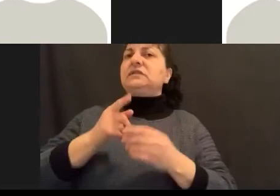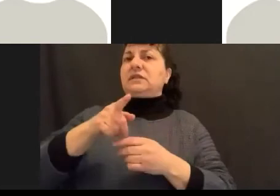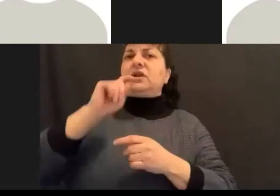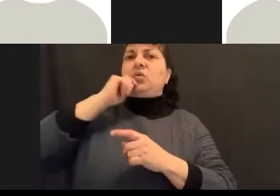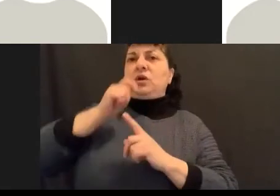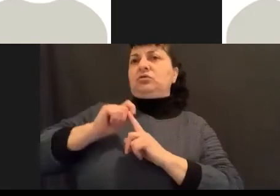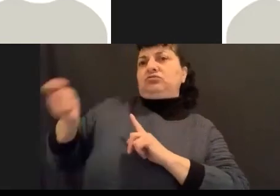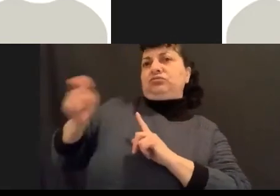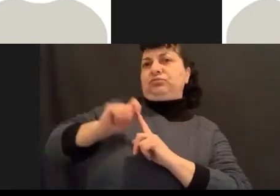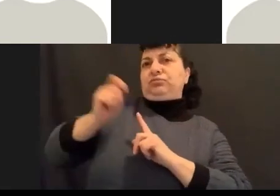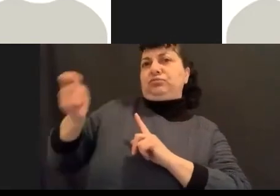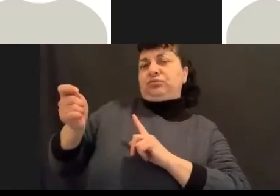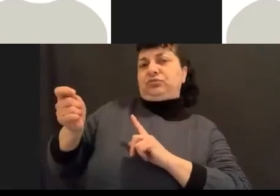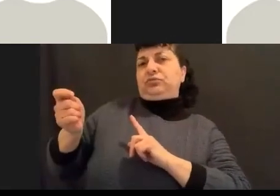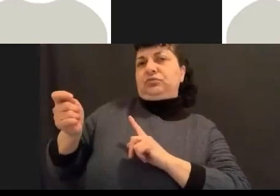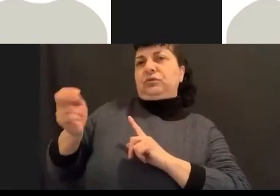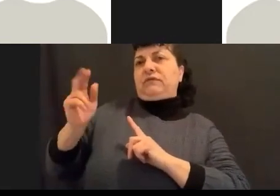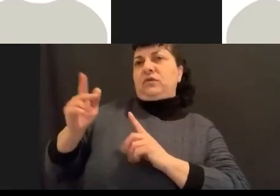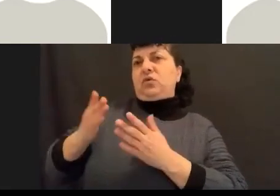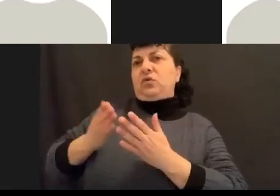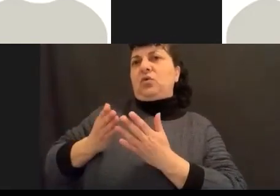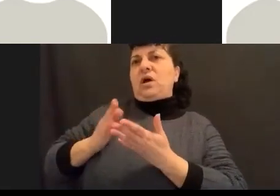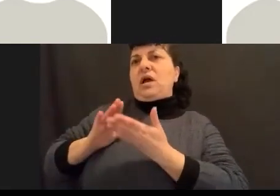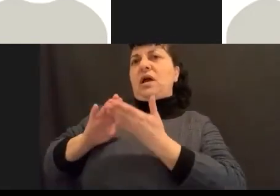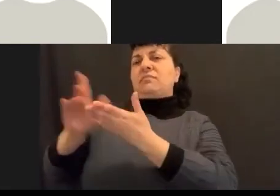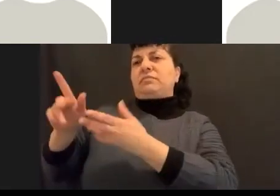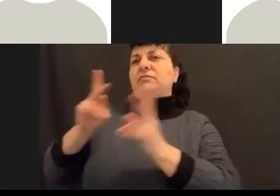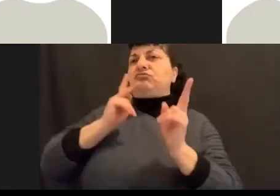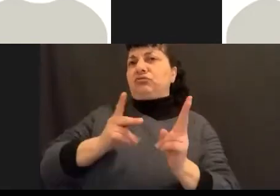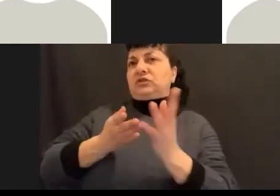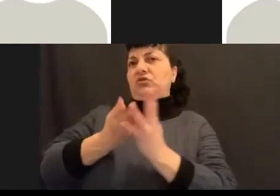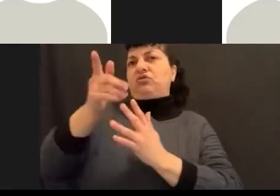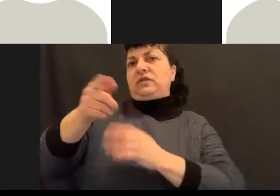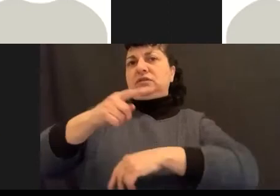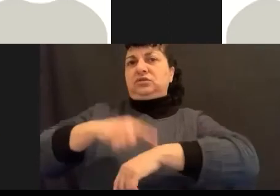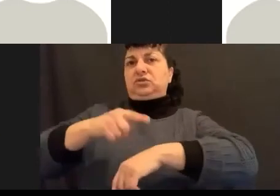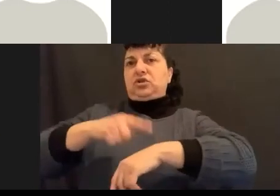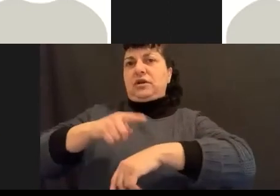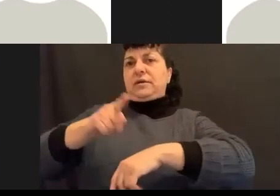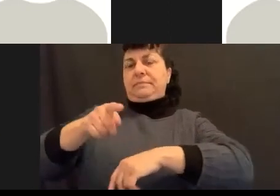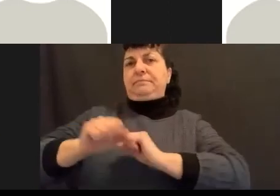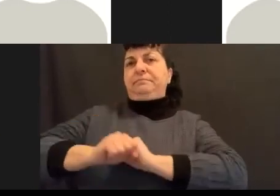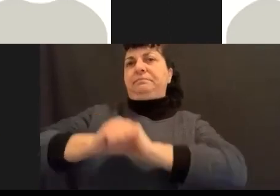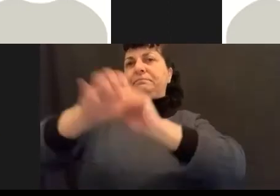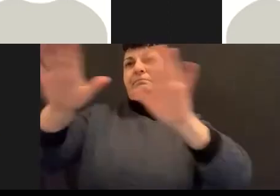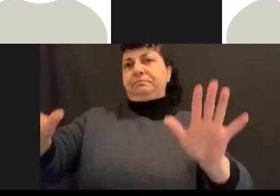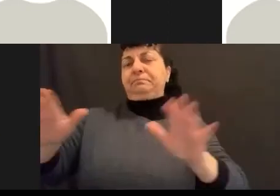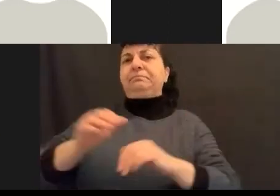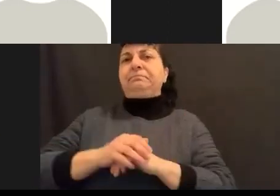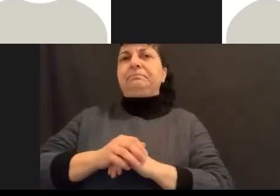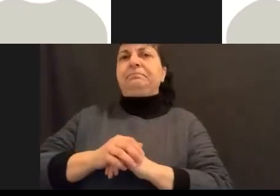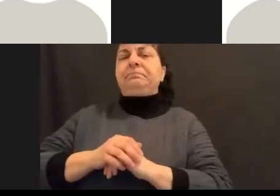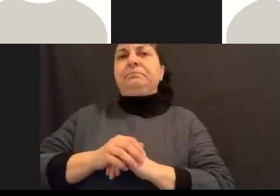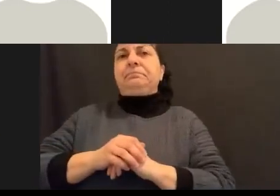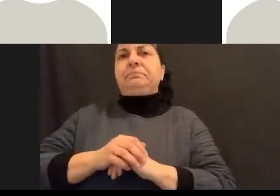to give each other a break during the course of this live broadcast. So, Paul, I'll get